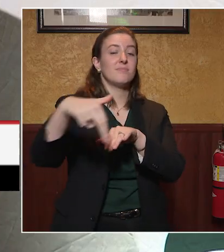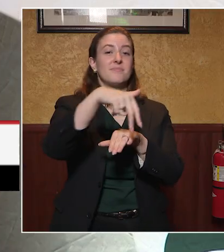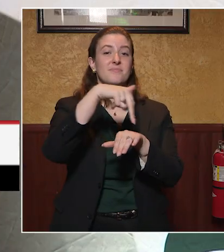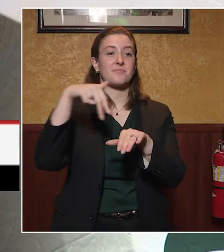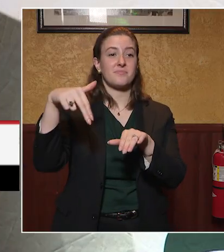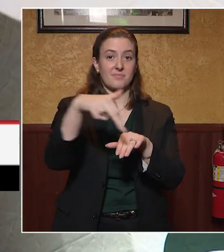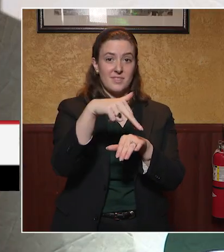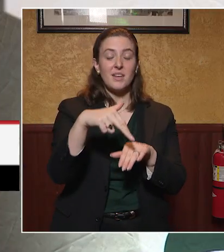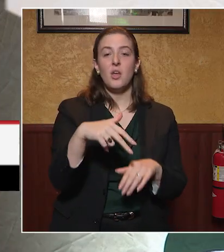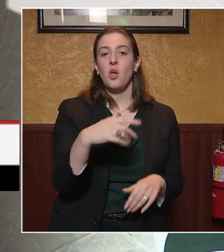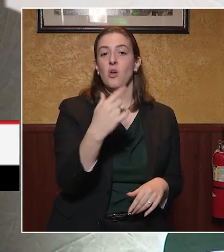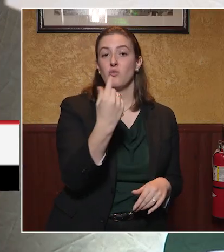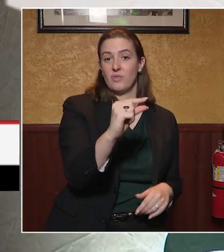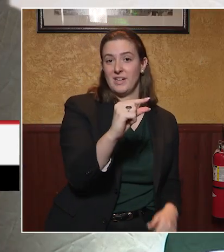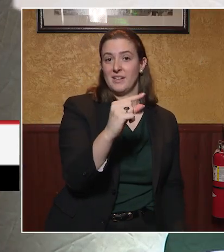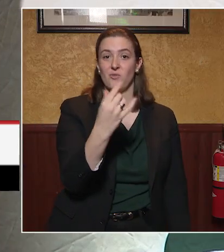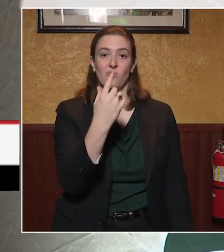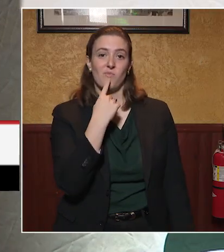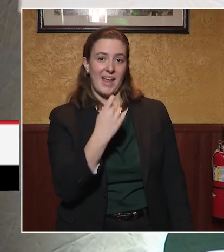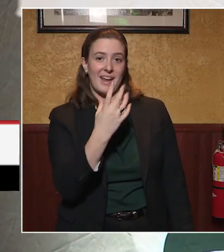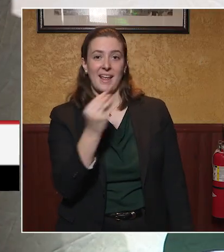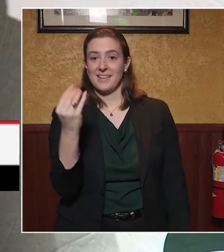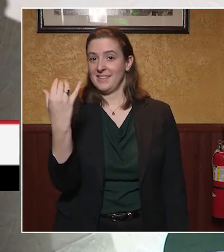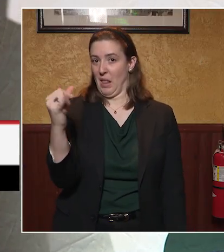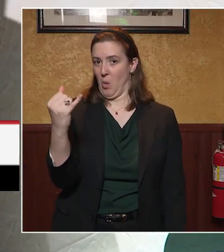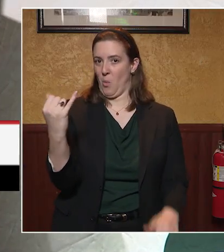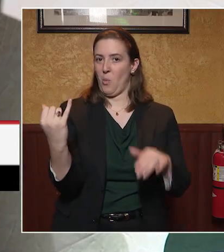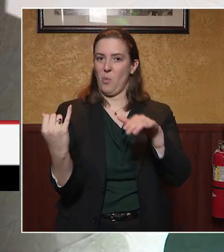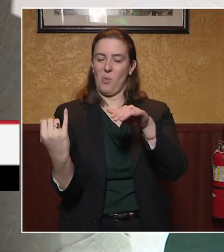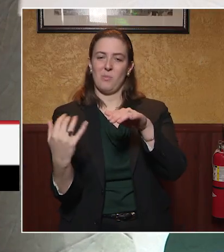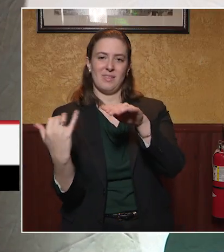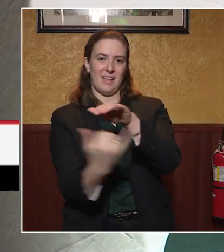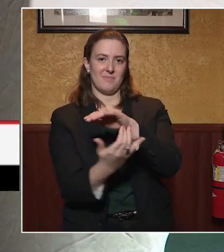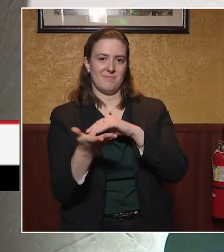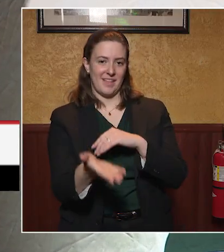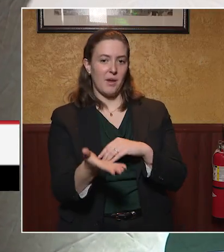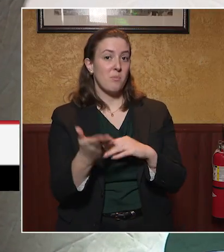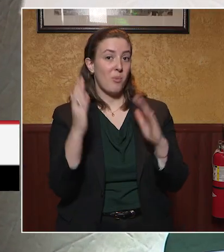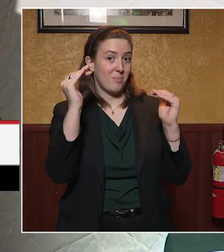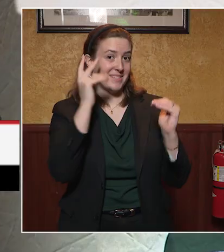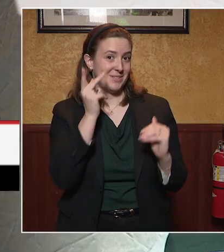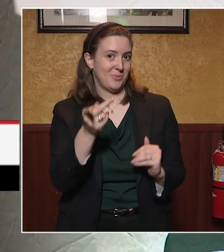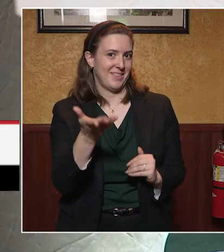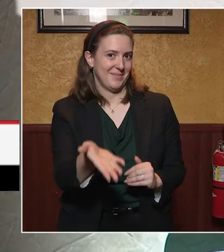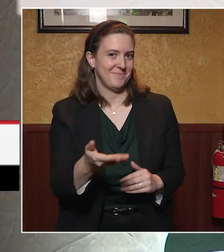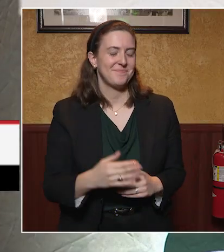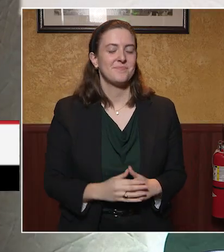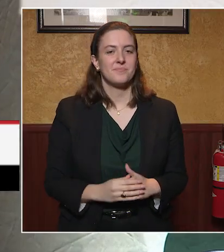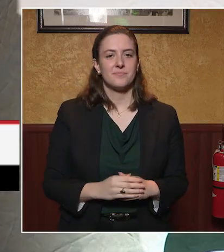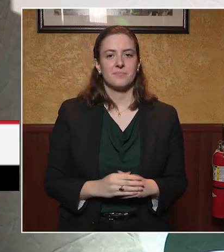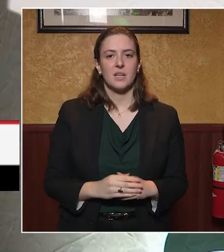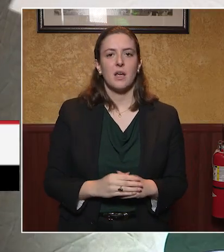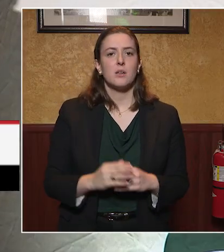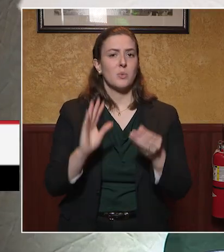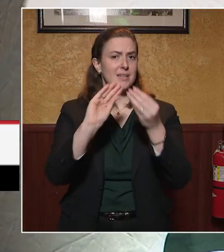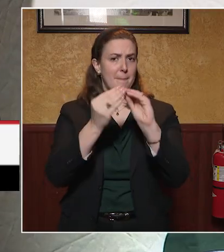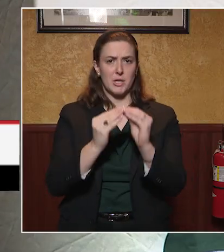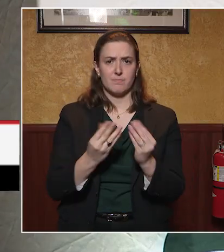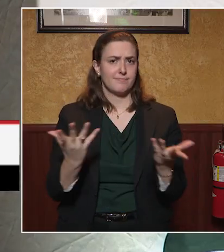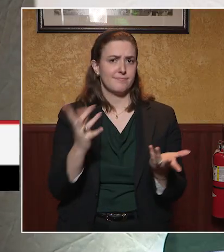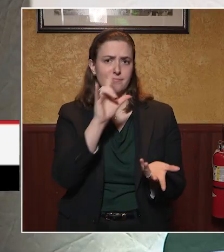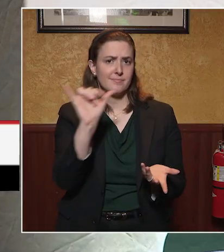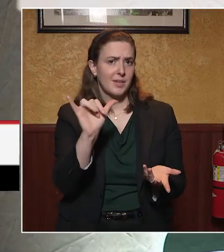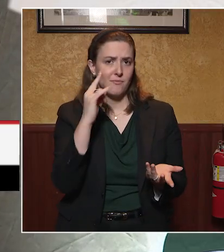the red, green, and yellow lines, and we hope to see folks at the market this year. Now, a little bit of by the numbers. What can you expect to see this